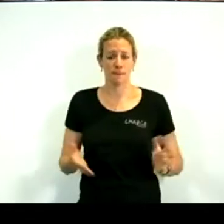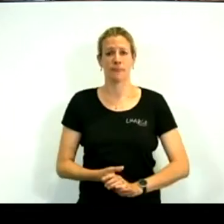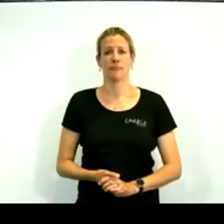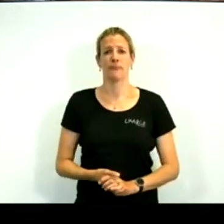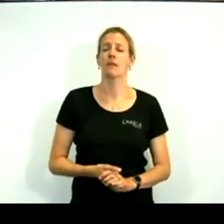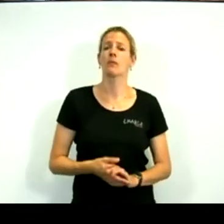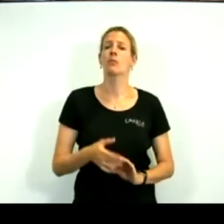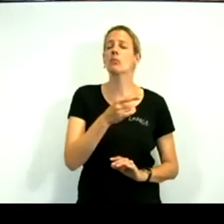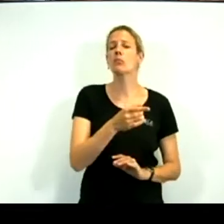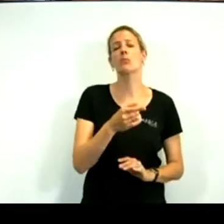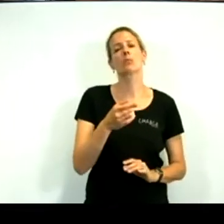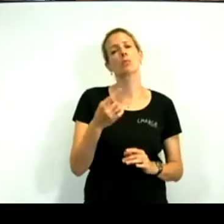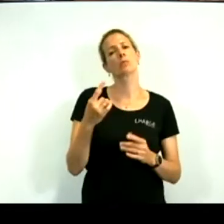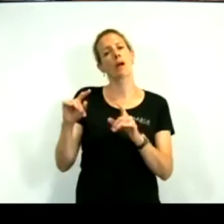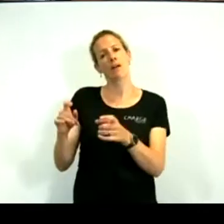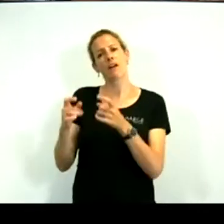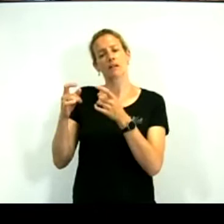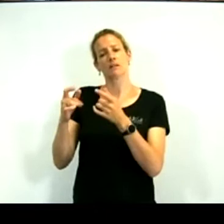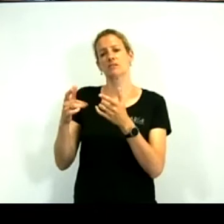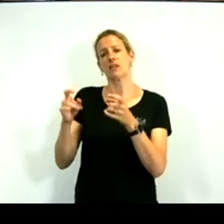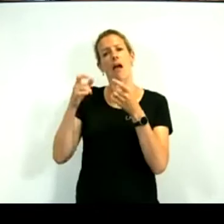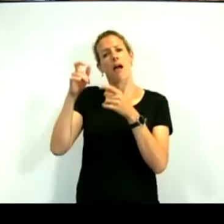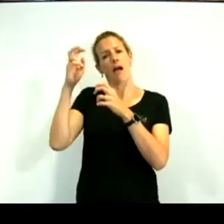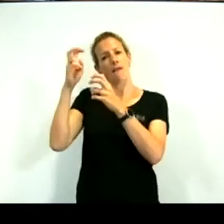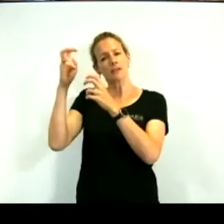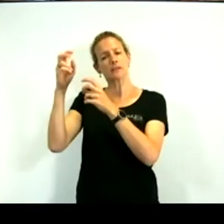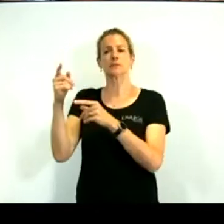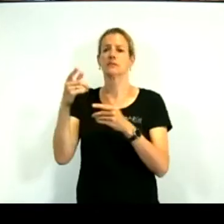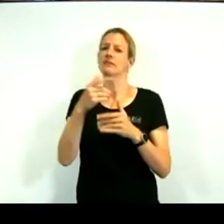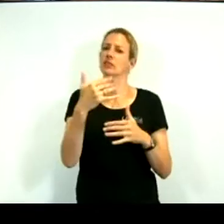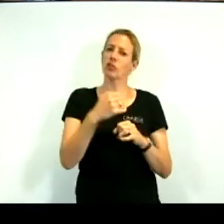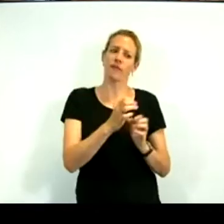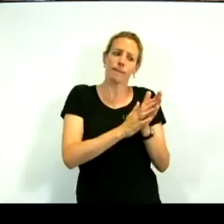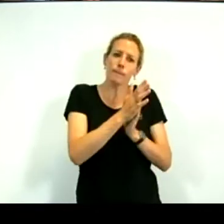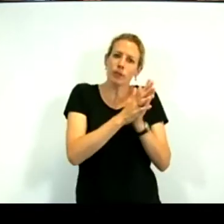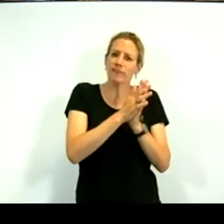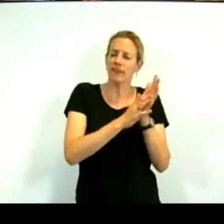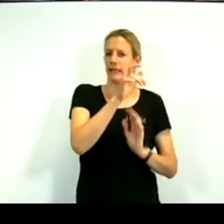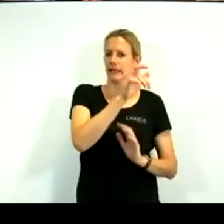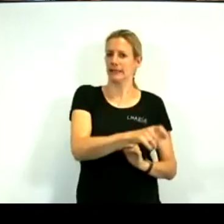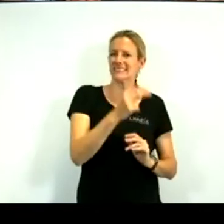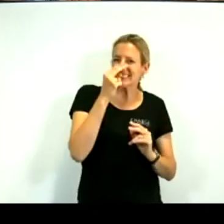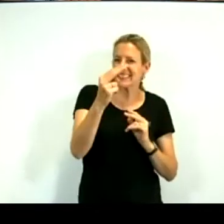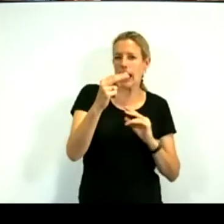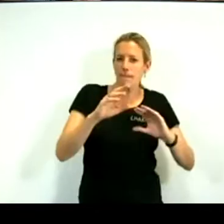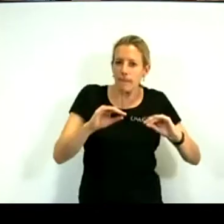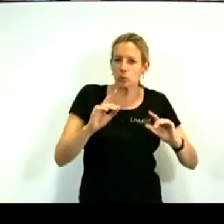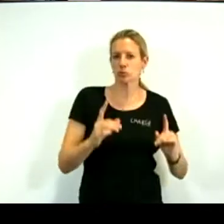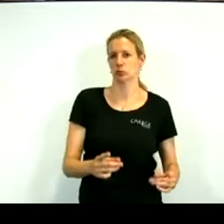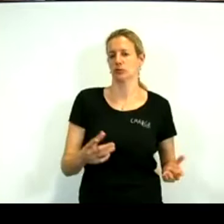their vision as effectively as possible? And then finally, of course, we have to think about the